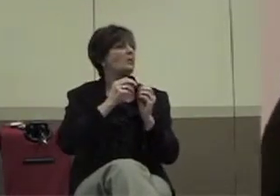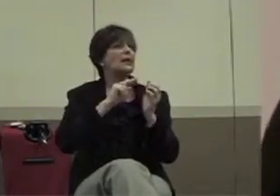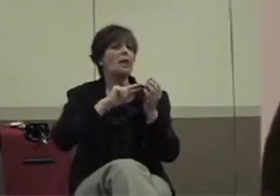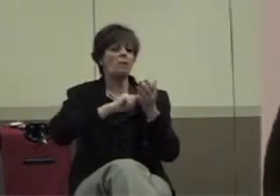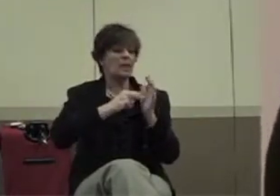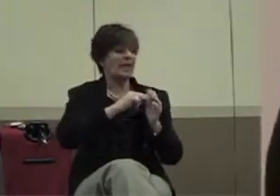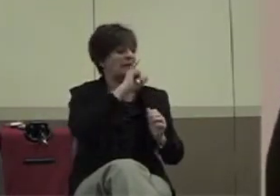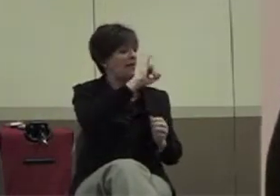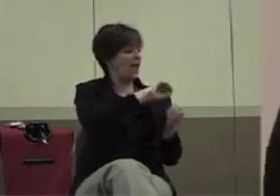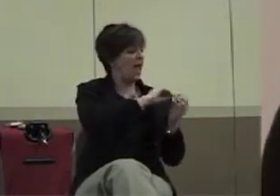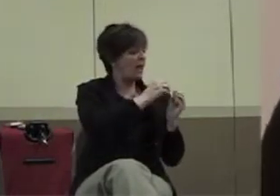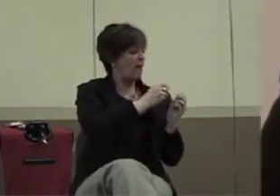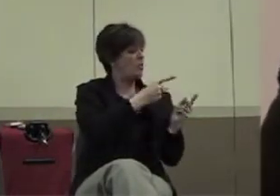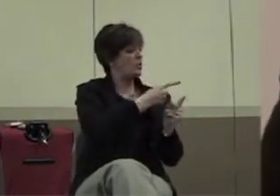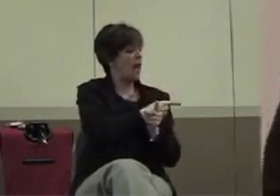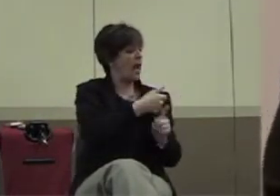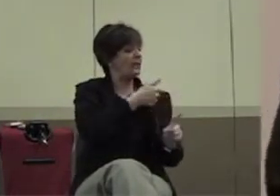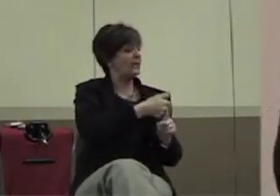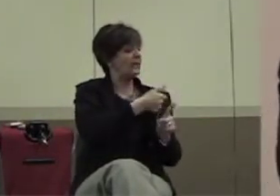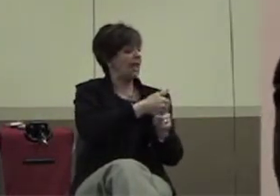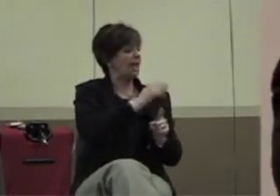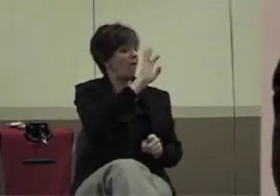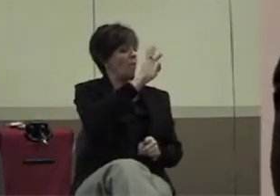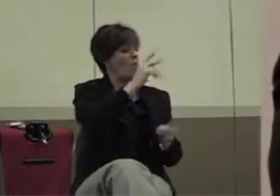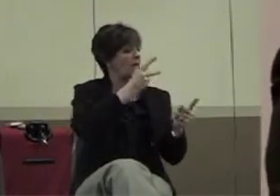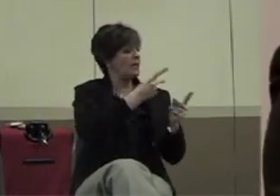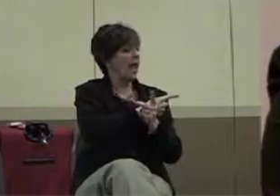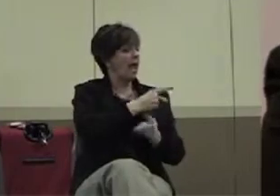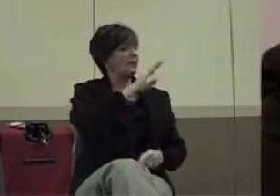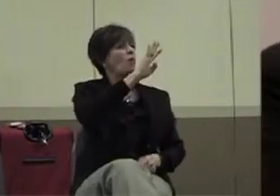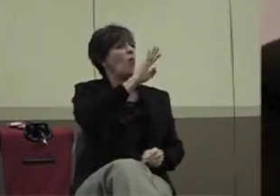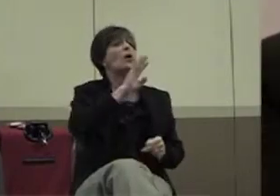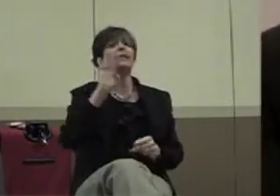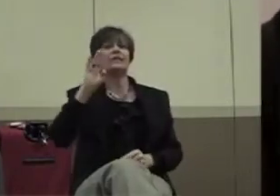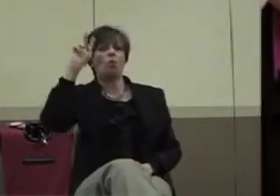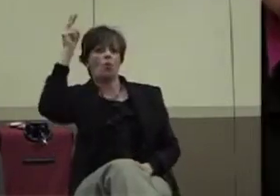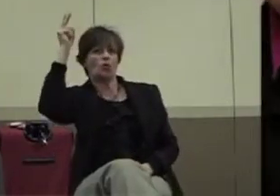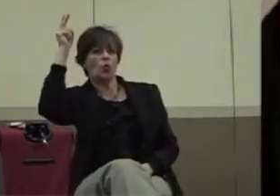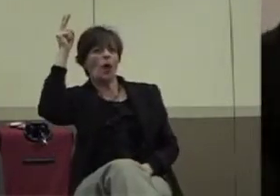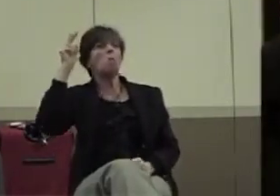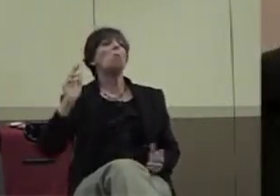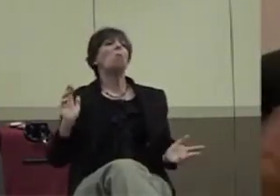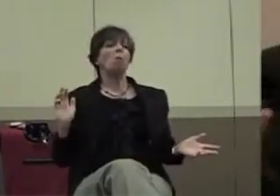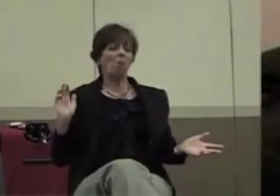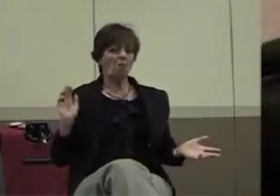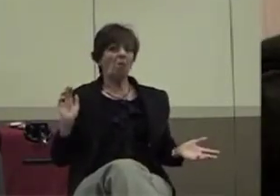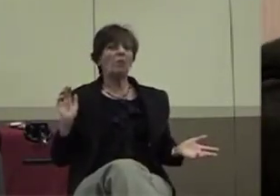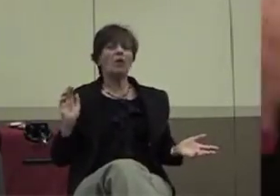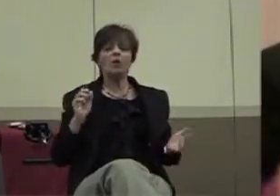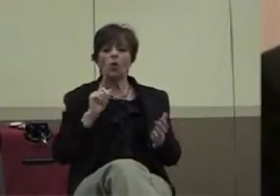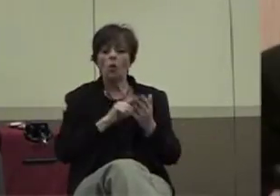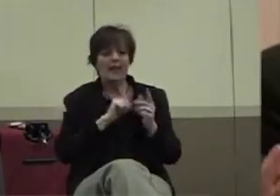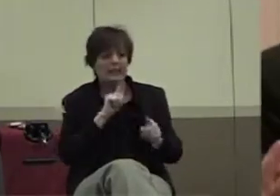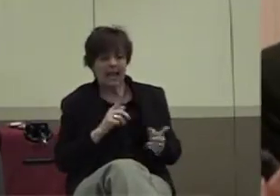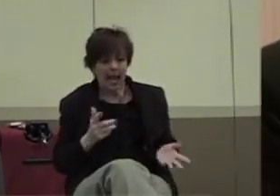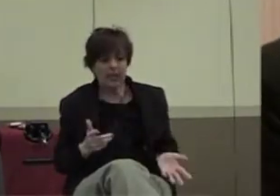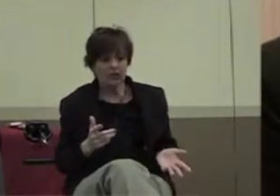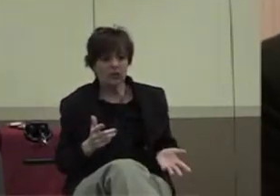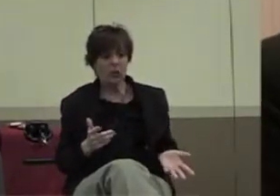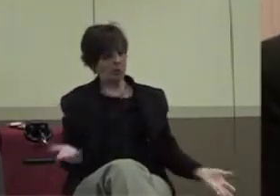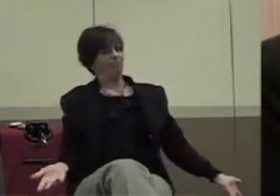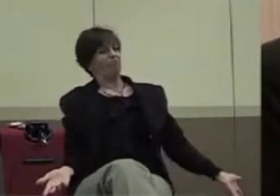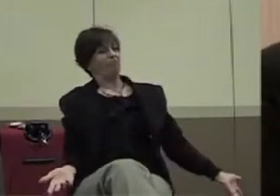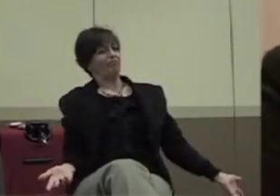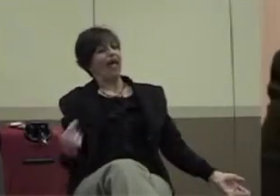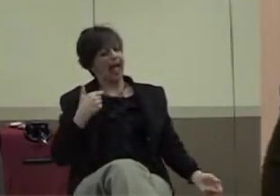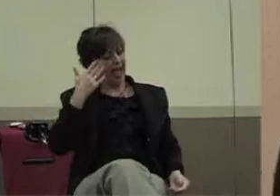itself. So 4 squared is 4 times 4. And gosh, that's cinchy. What's the answer to that? See there? I knew you knew that.